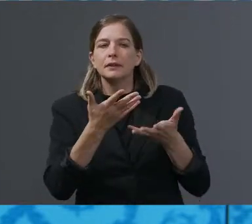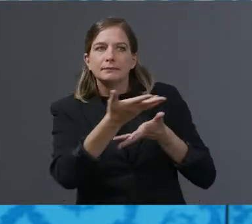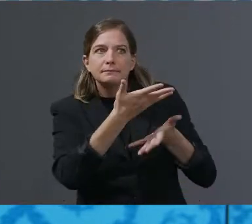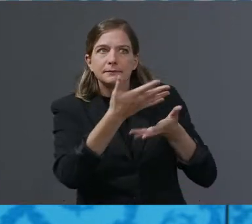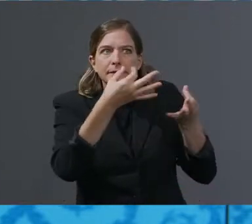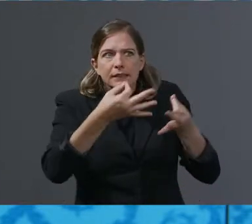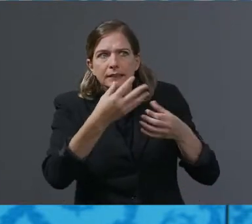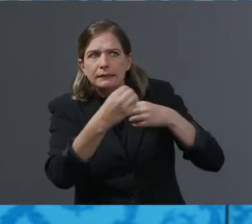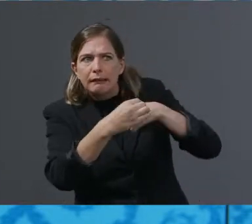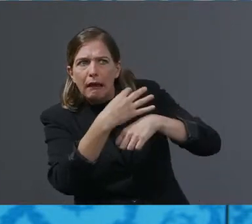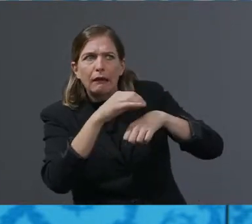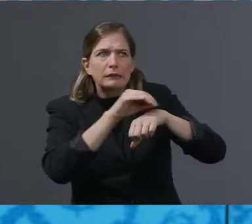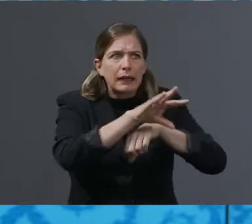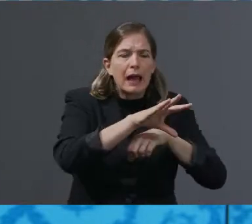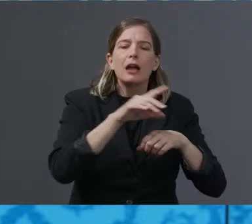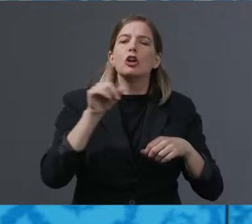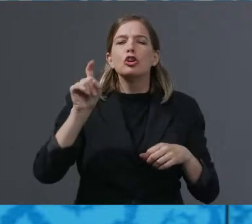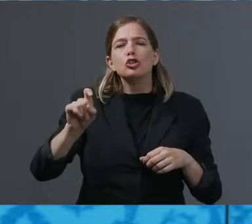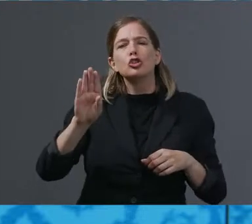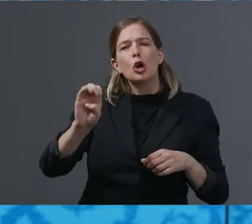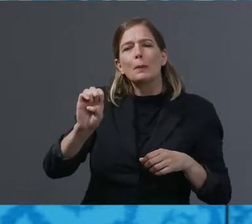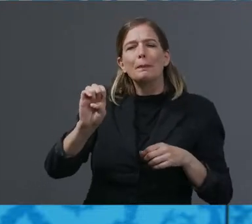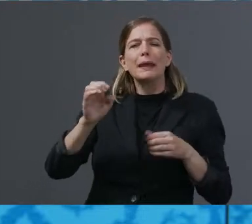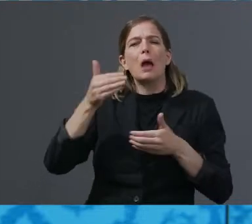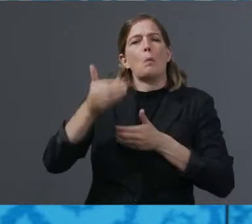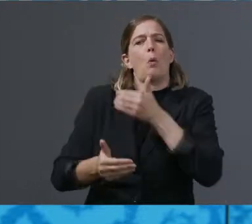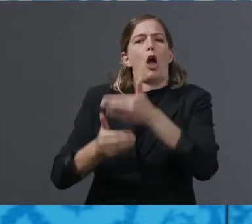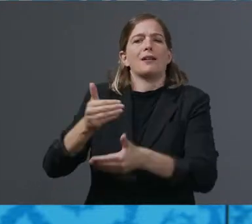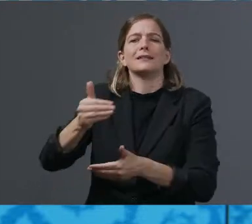should be a public process. It shouldn't be left to one individual.